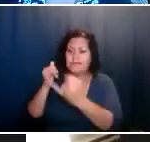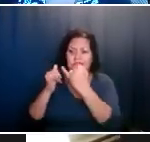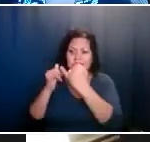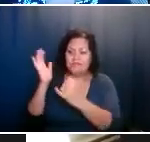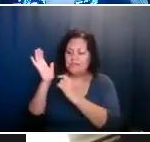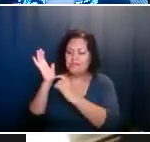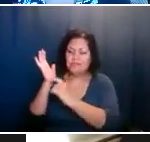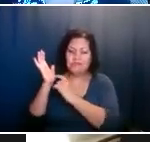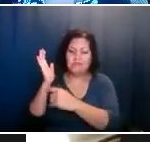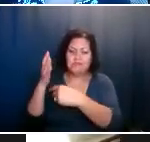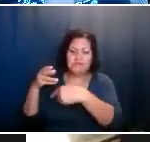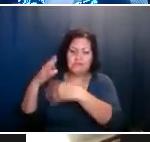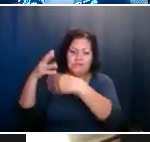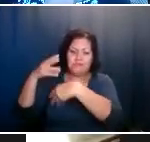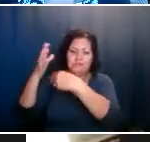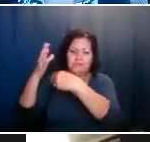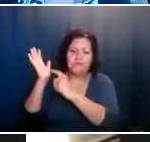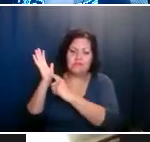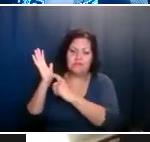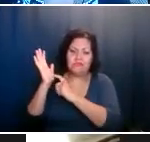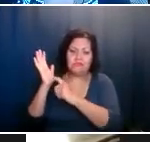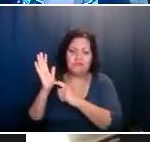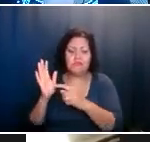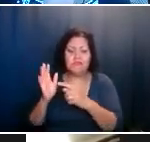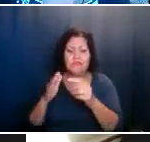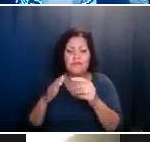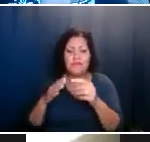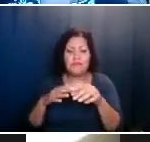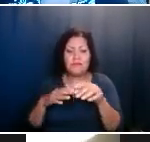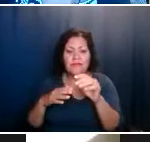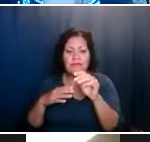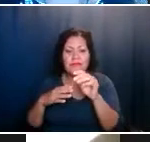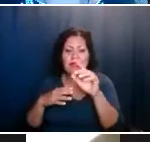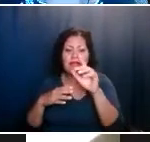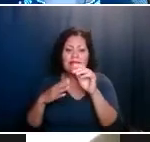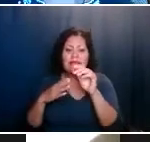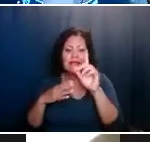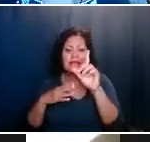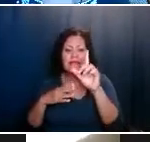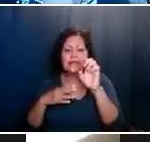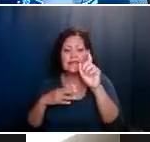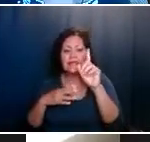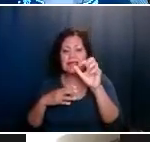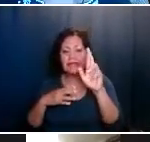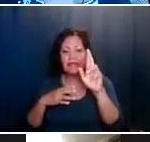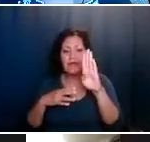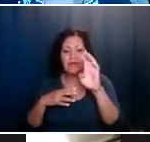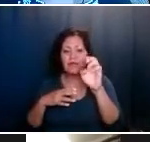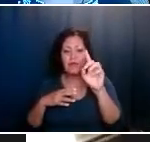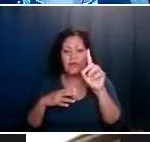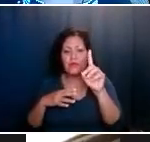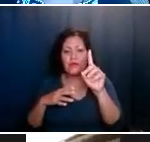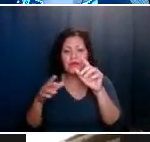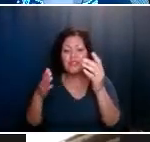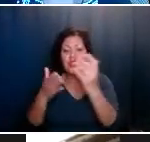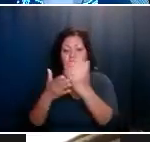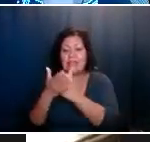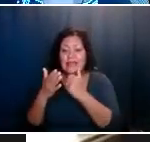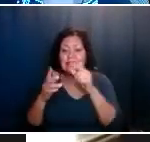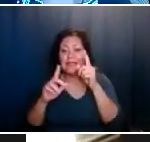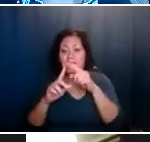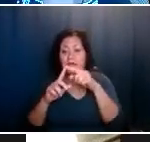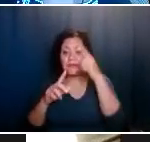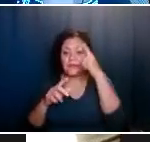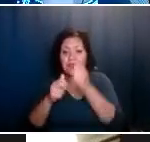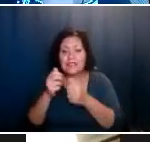this leaderboard is kind of a gaming function. So you're collecting points for each interaction that you do within the app. This is that